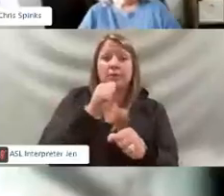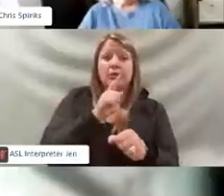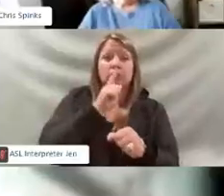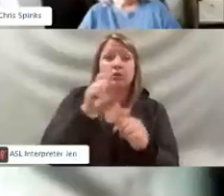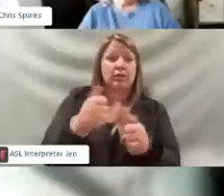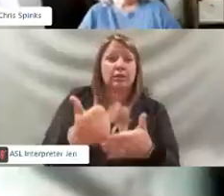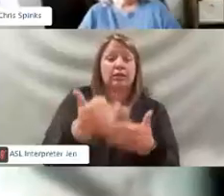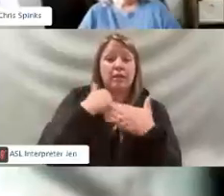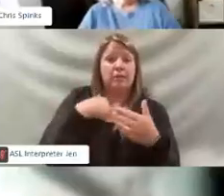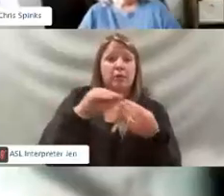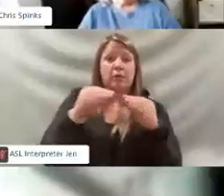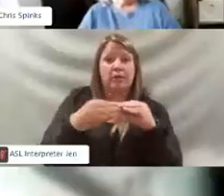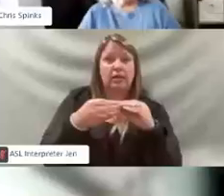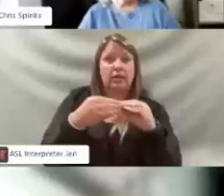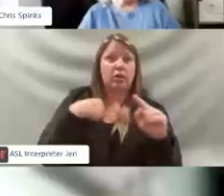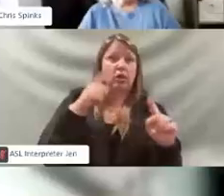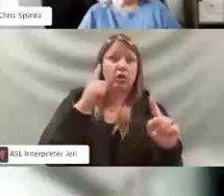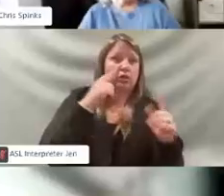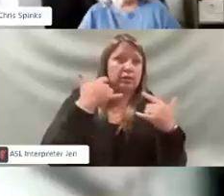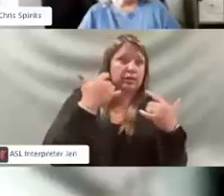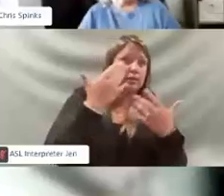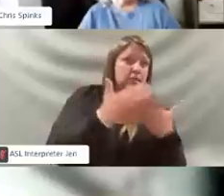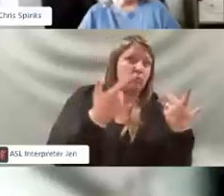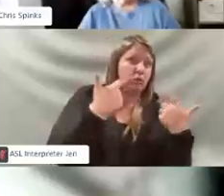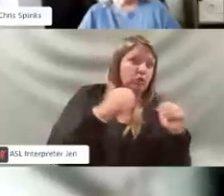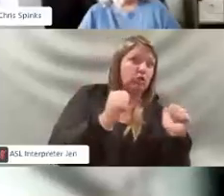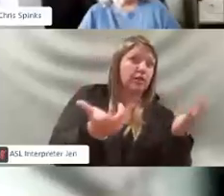help me with the numbers? Because I heard somebody still trying to get on.